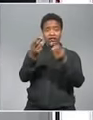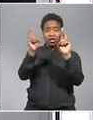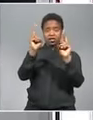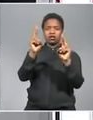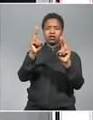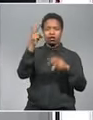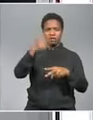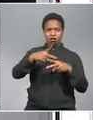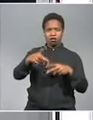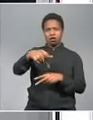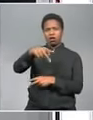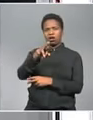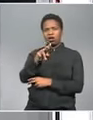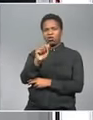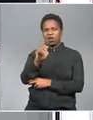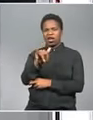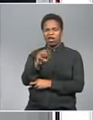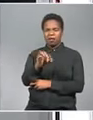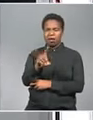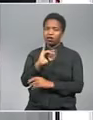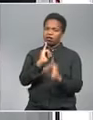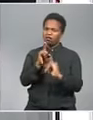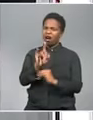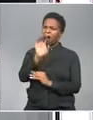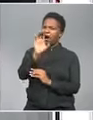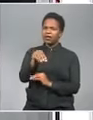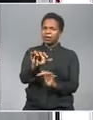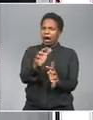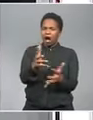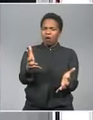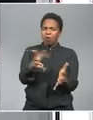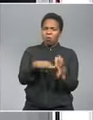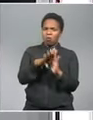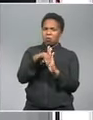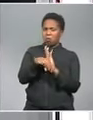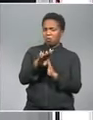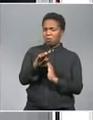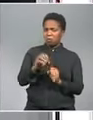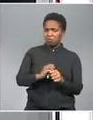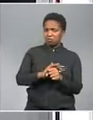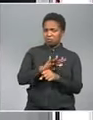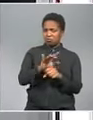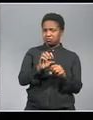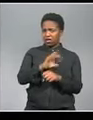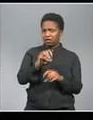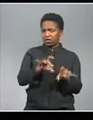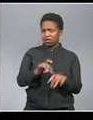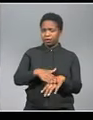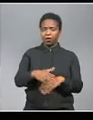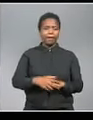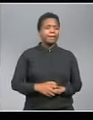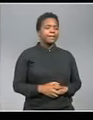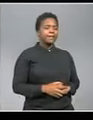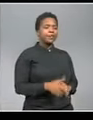Professor Raymond Parsons a short while ago and began by asking him how a rating downgrade will affect the country. It won't be